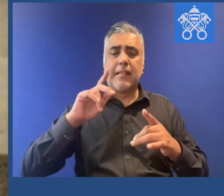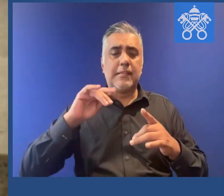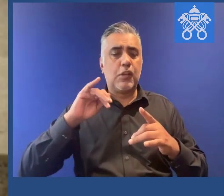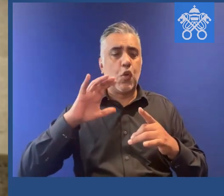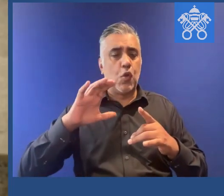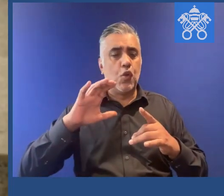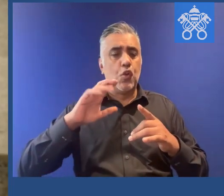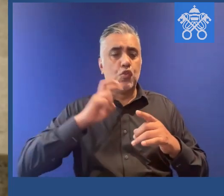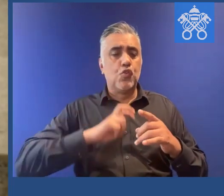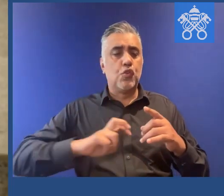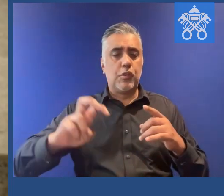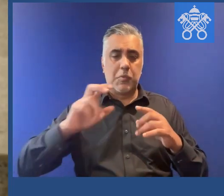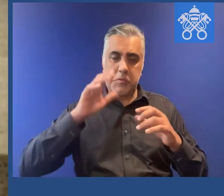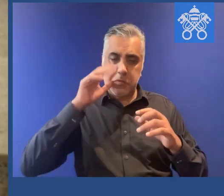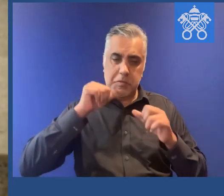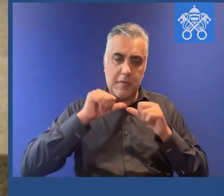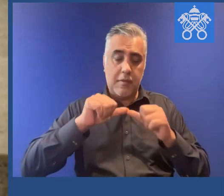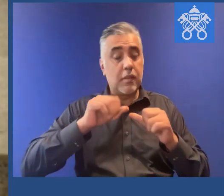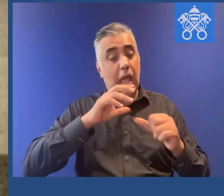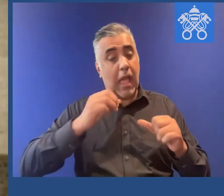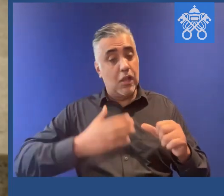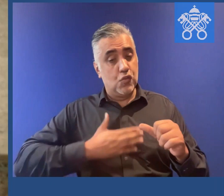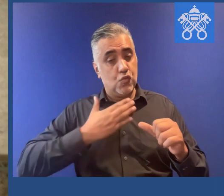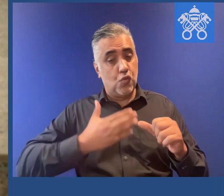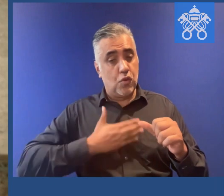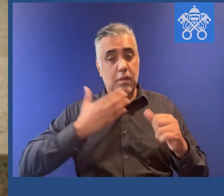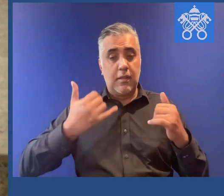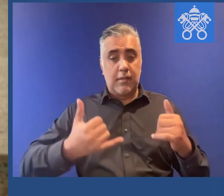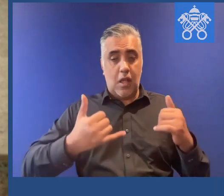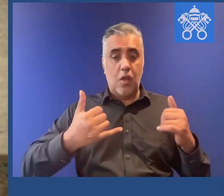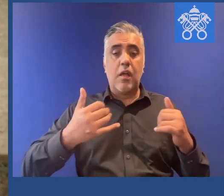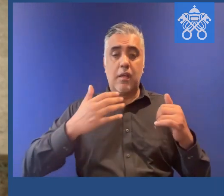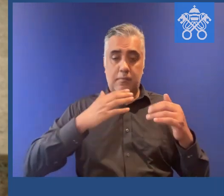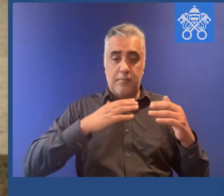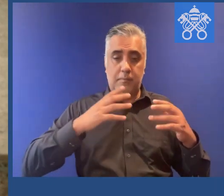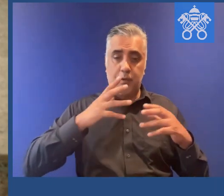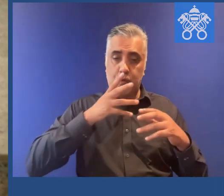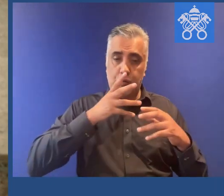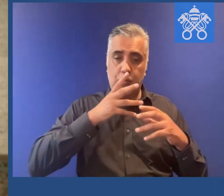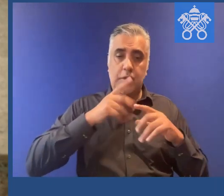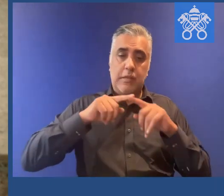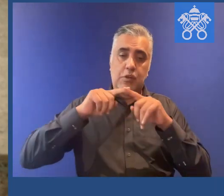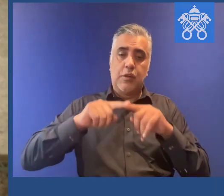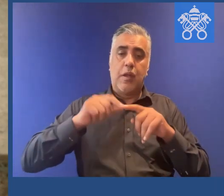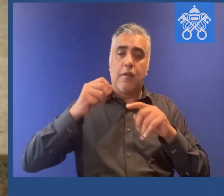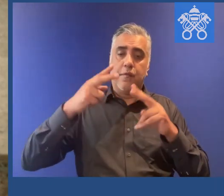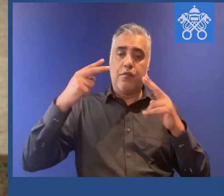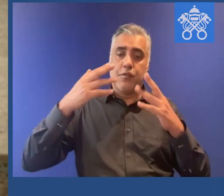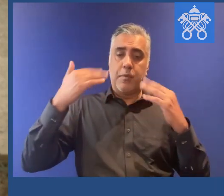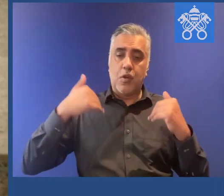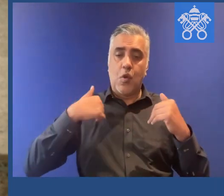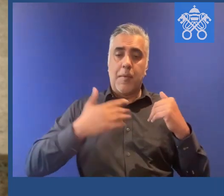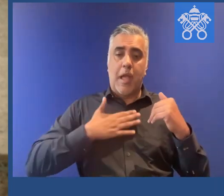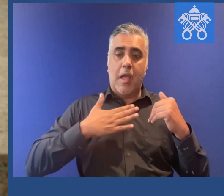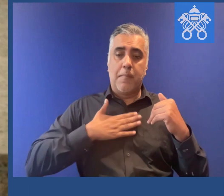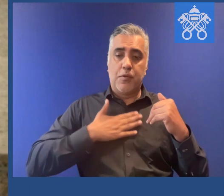journey with steadfastness and joy. Let us now invoke the maternal intercession of the Virgin Mary, who I am